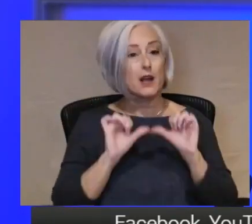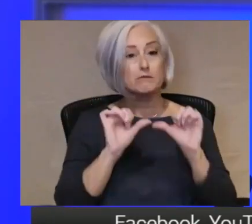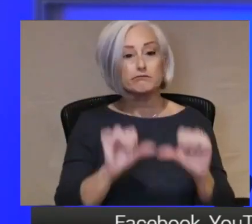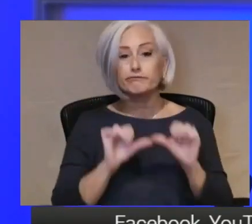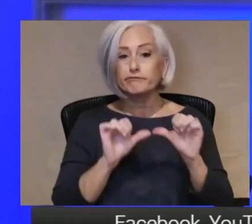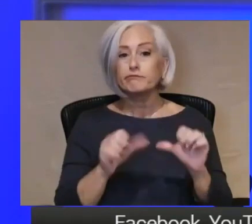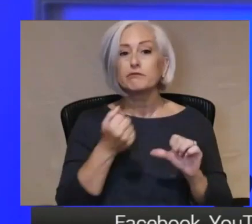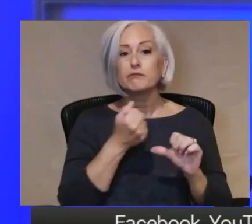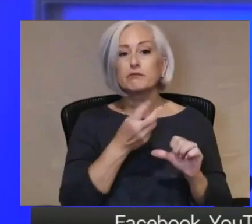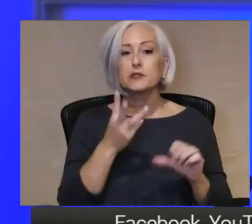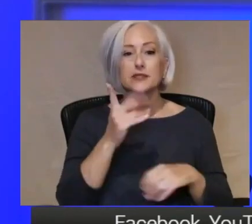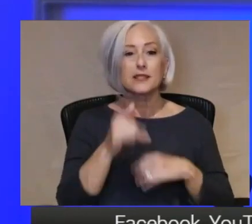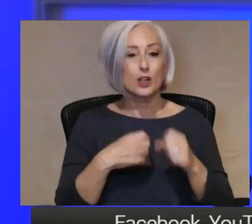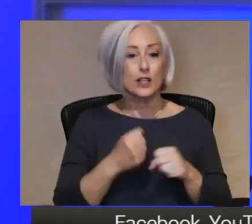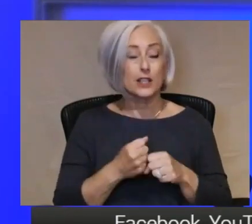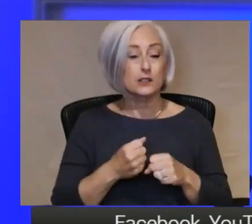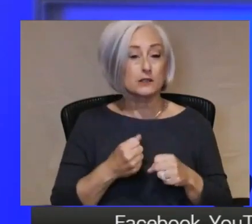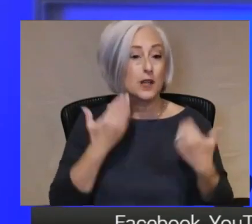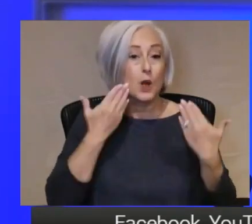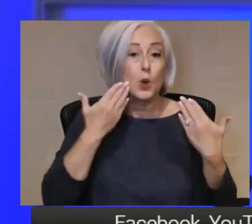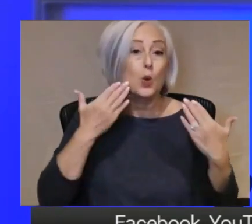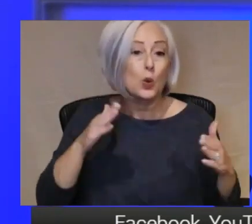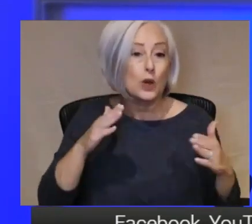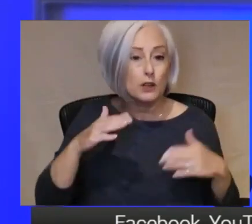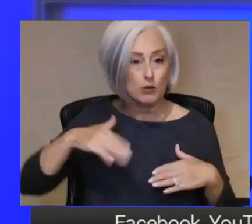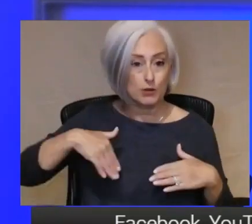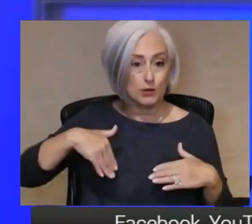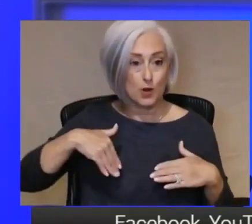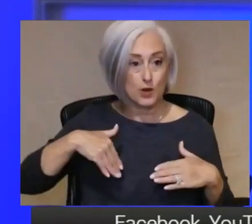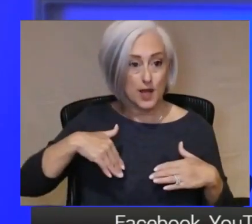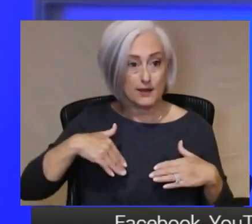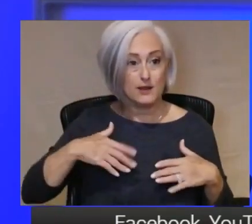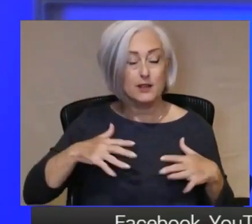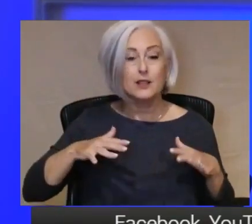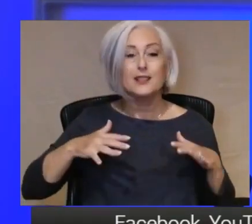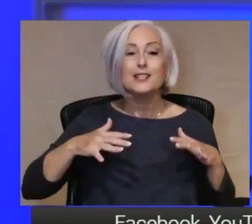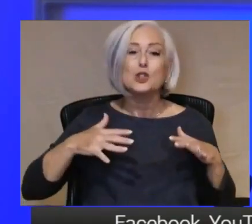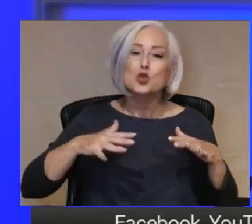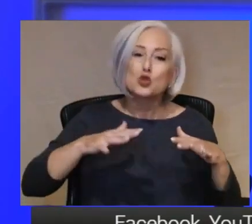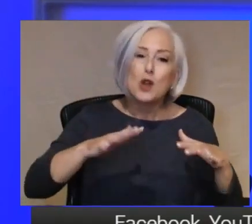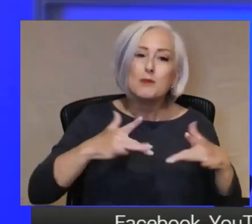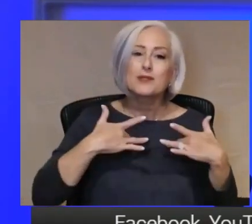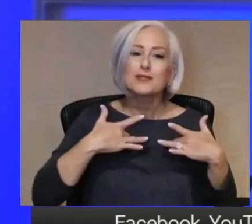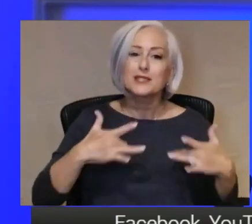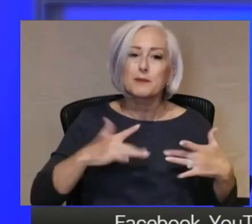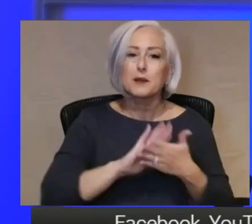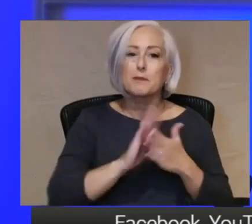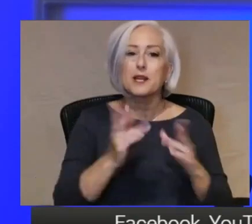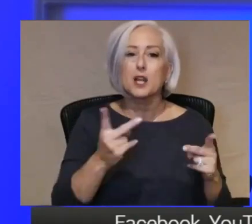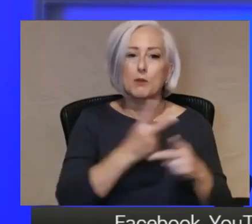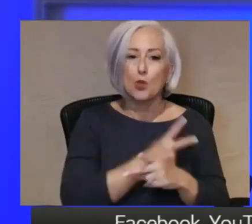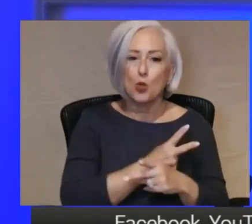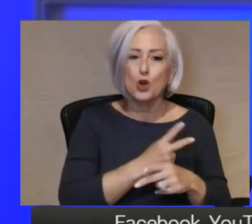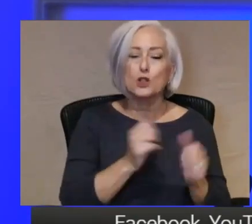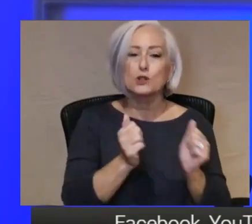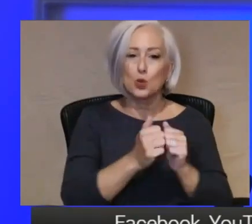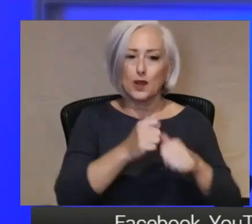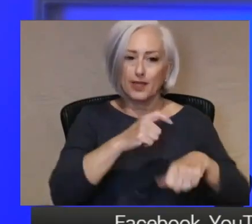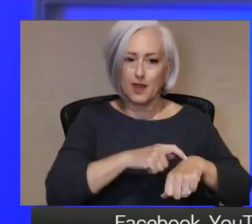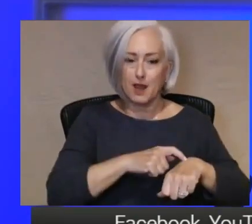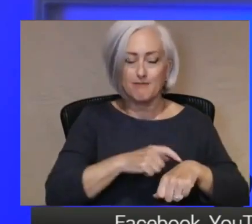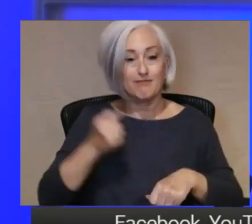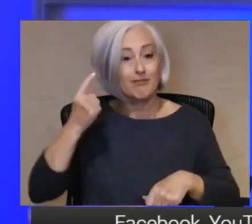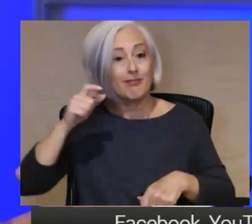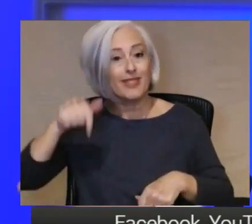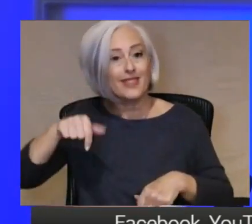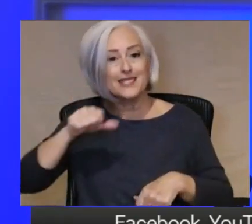know. Tremor slowly gets worse with time, and this is not a cure for tremor. So still, you know, over a period of many